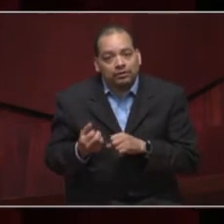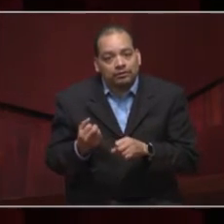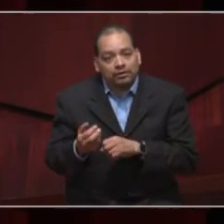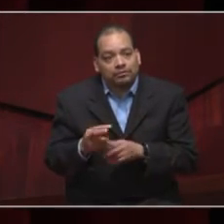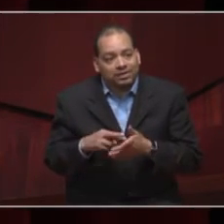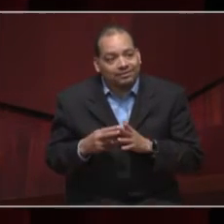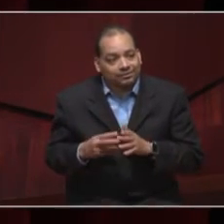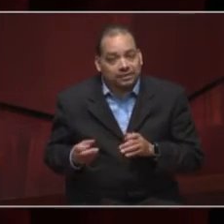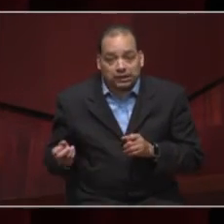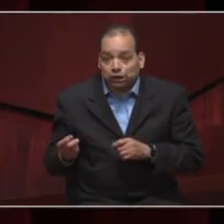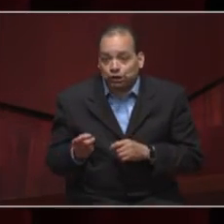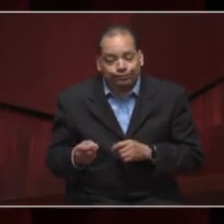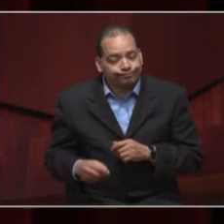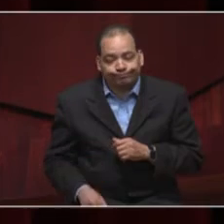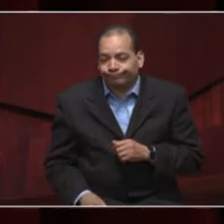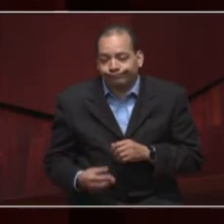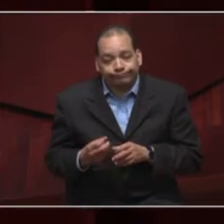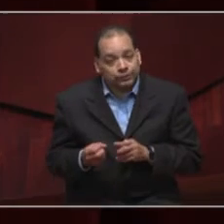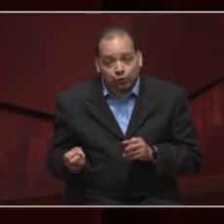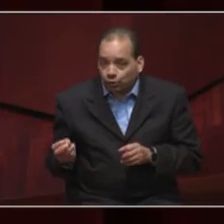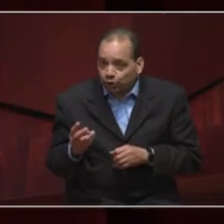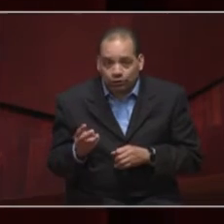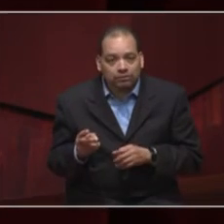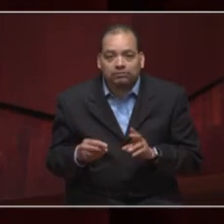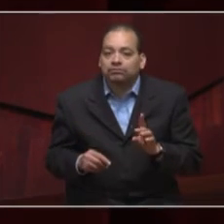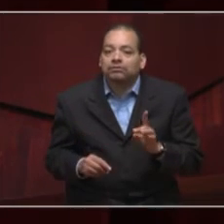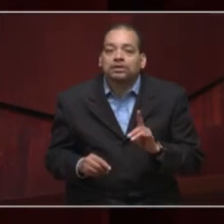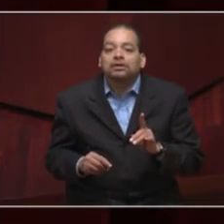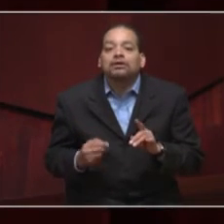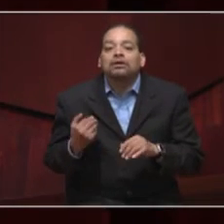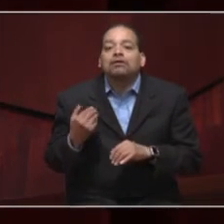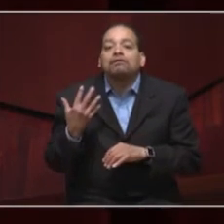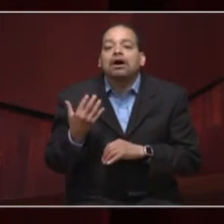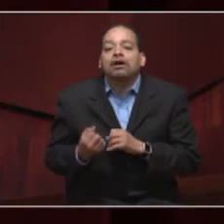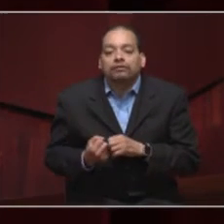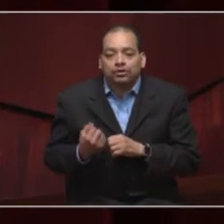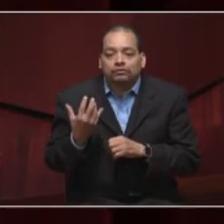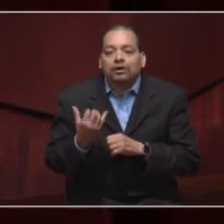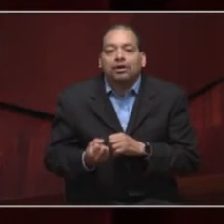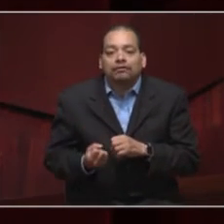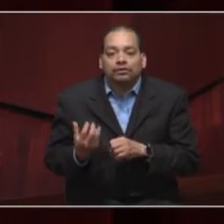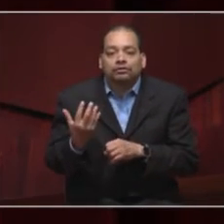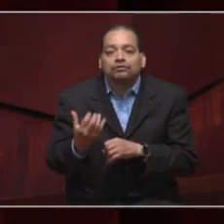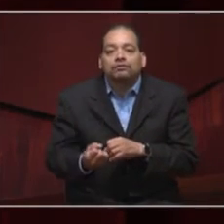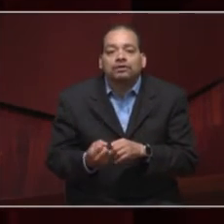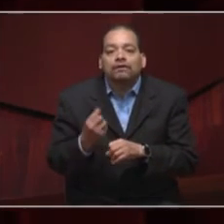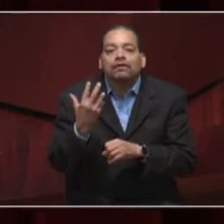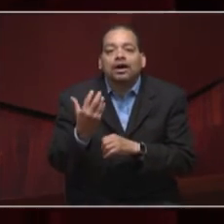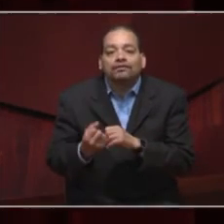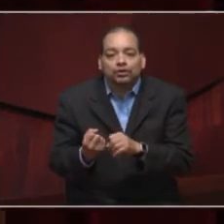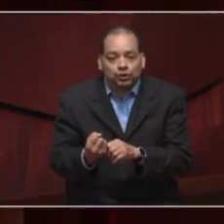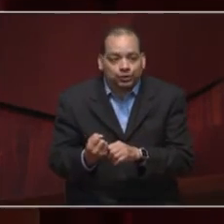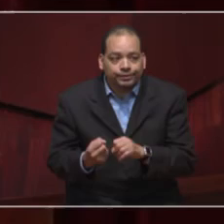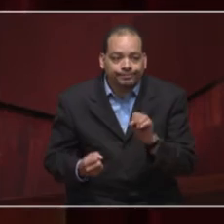year. They won't be loaded again in 2 years. We are using a 5-year increment.